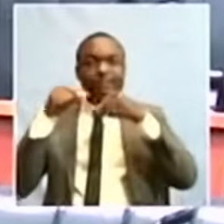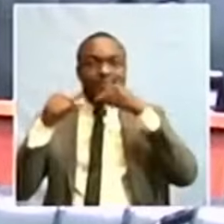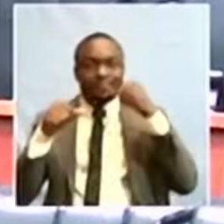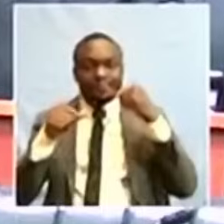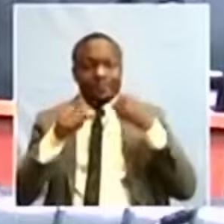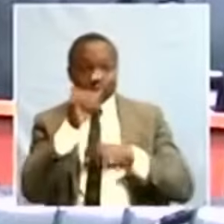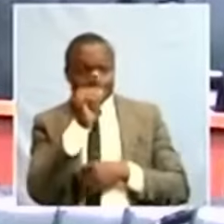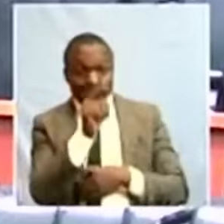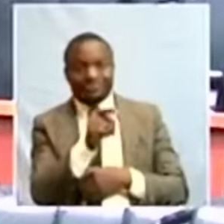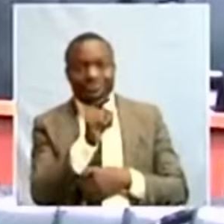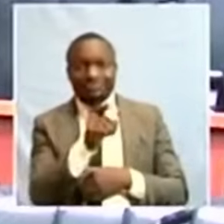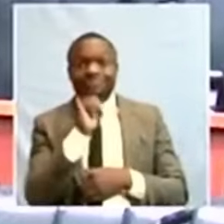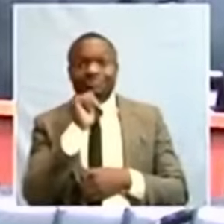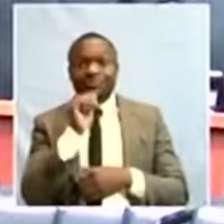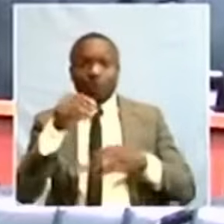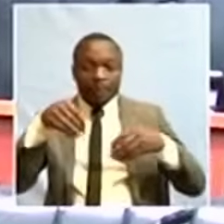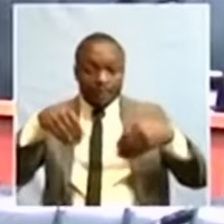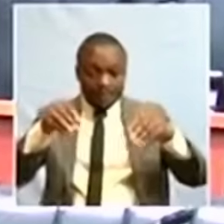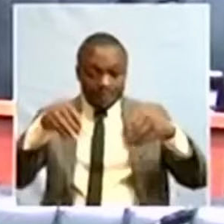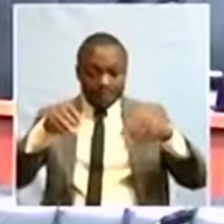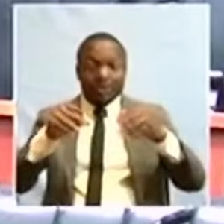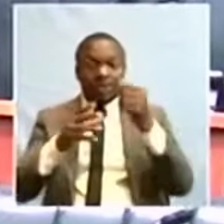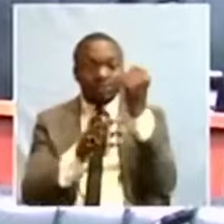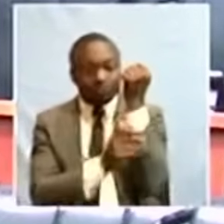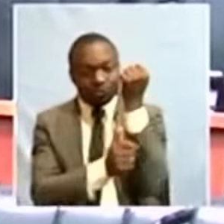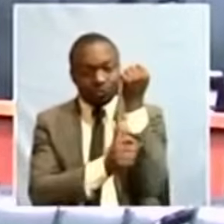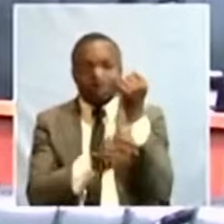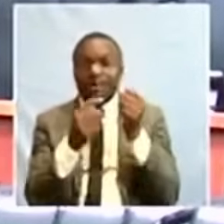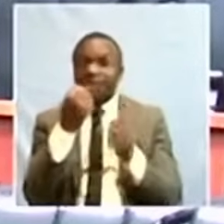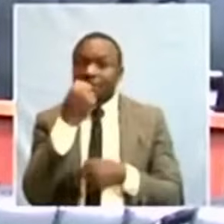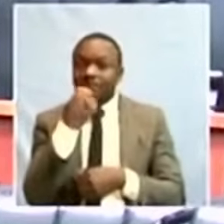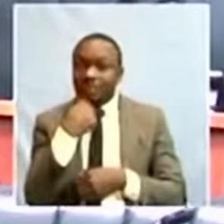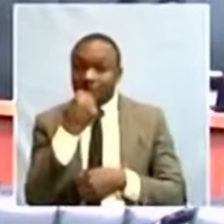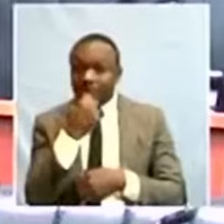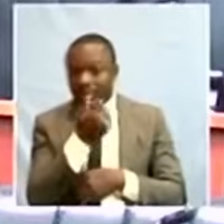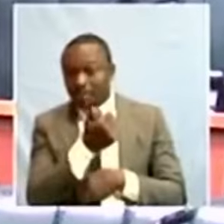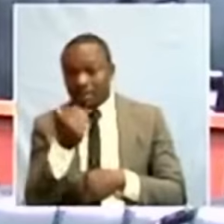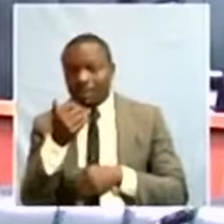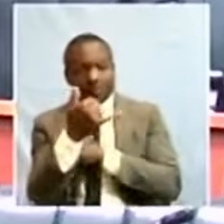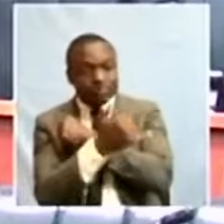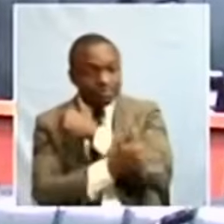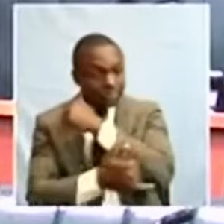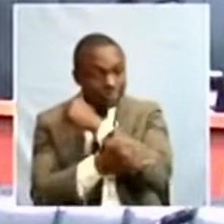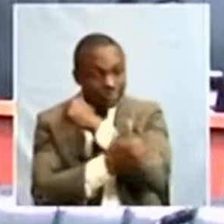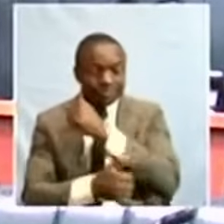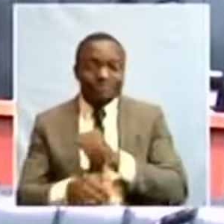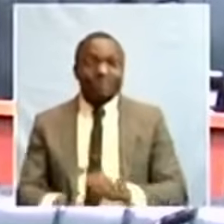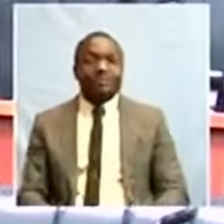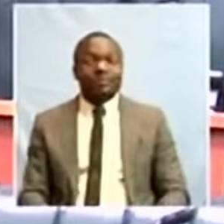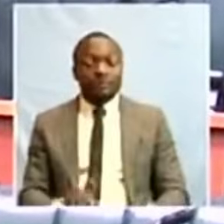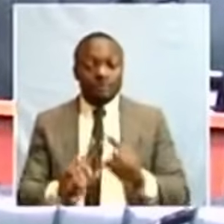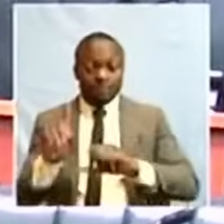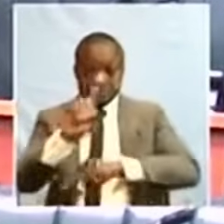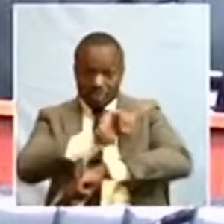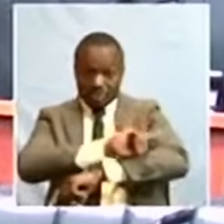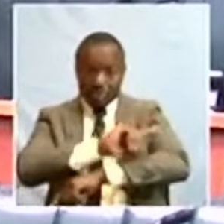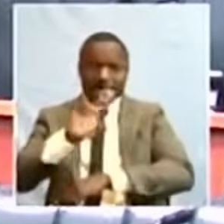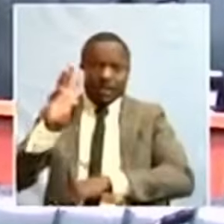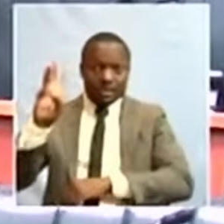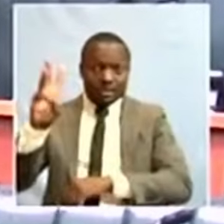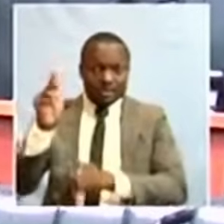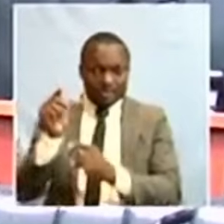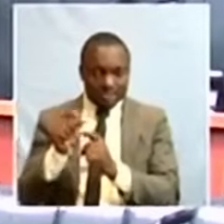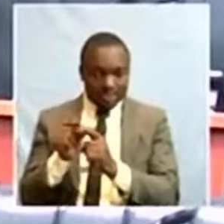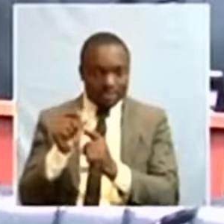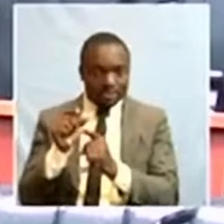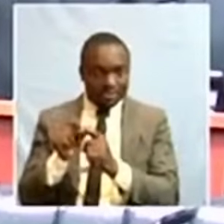for him not to sell our maize to Tanzania and other countries. Today being 6th of